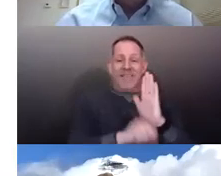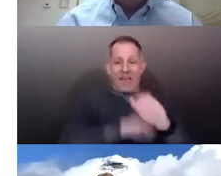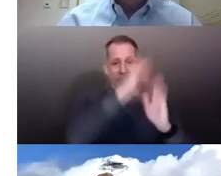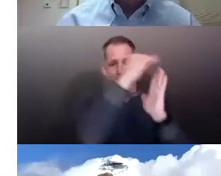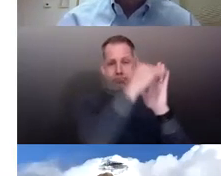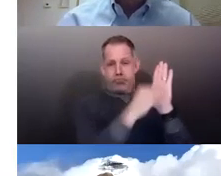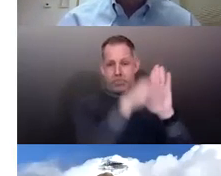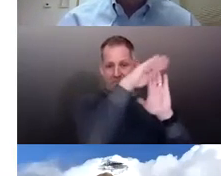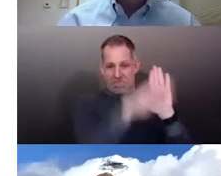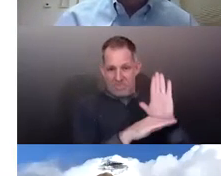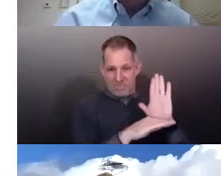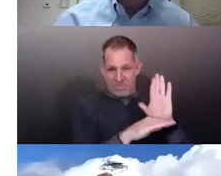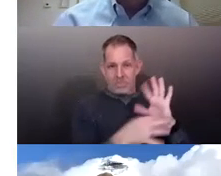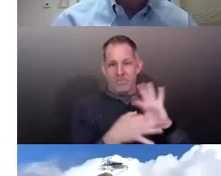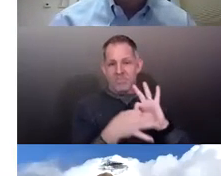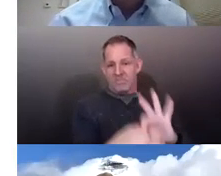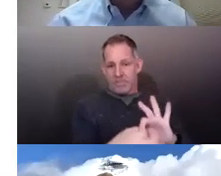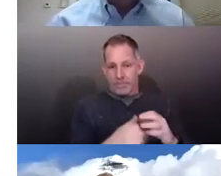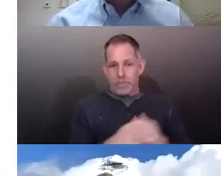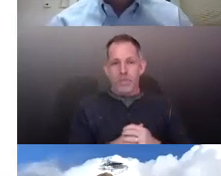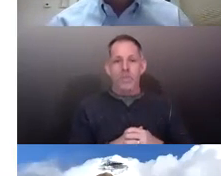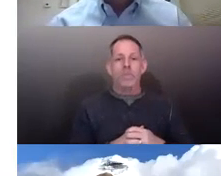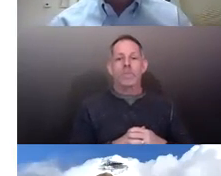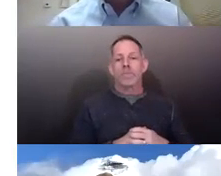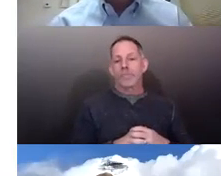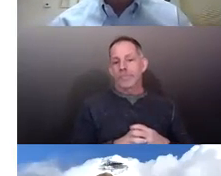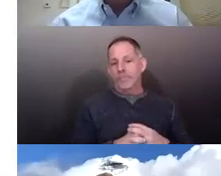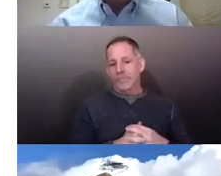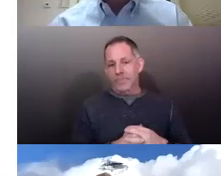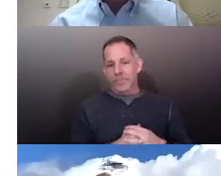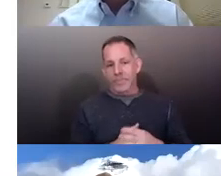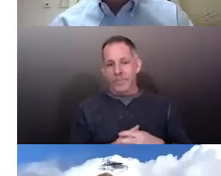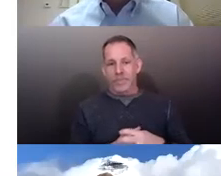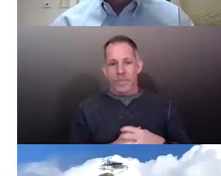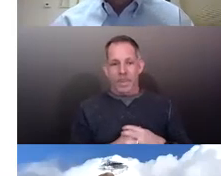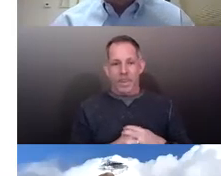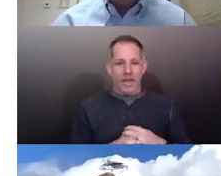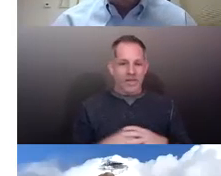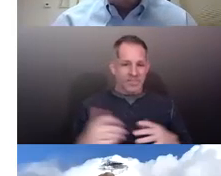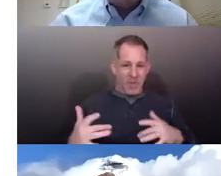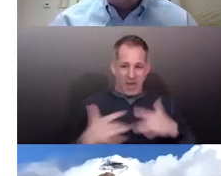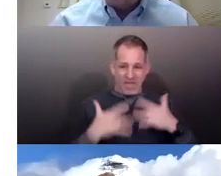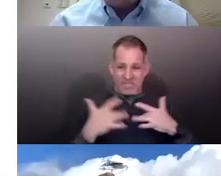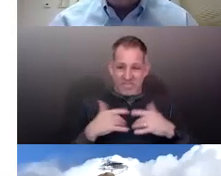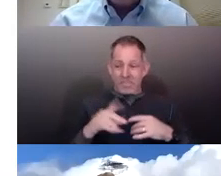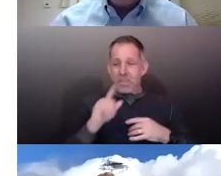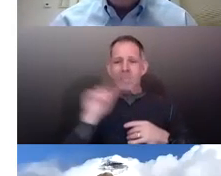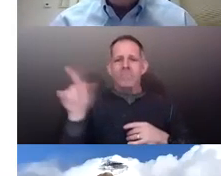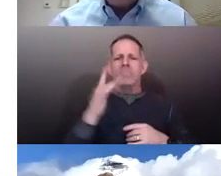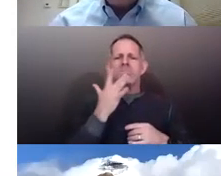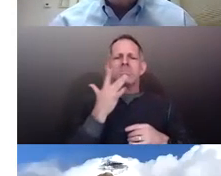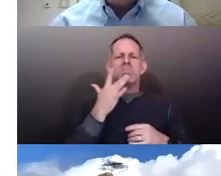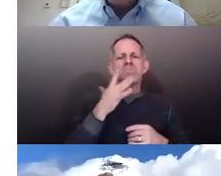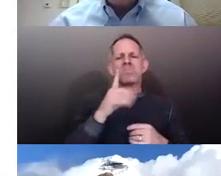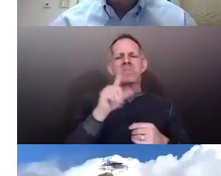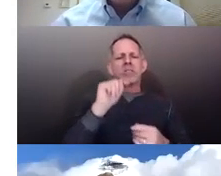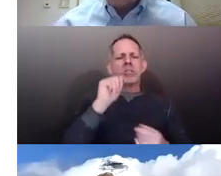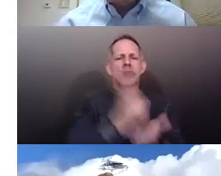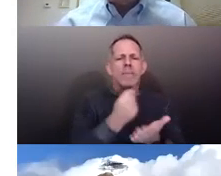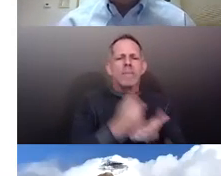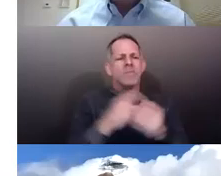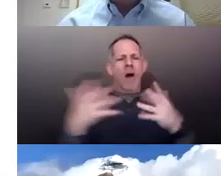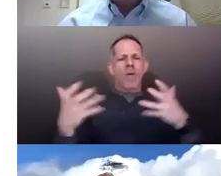that people might feel about differential treatment across jurisdictions. And then last but not least, this is going to take a long